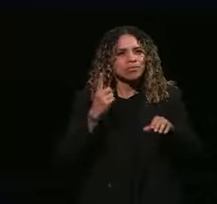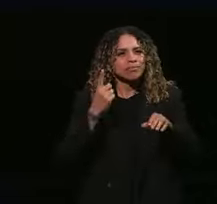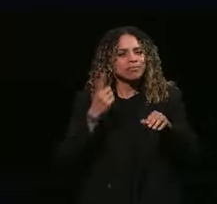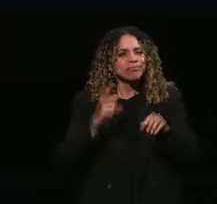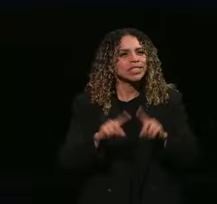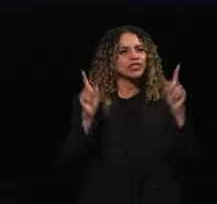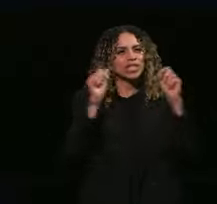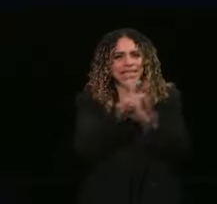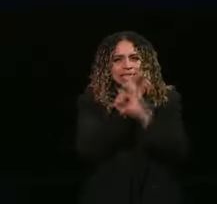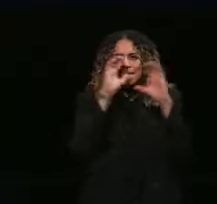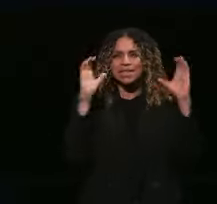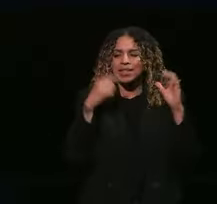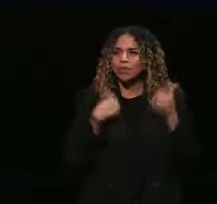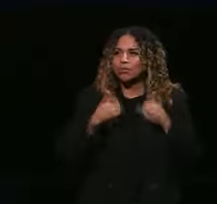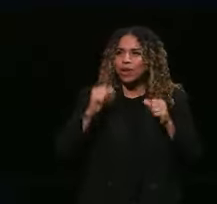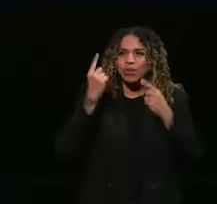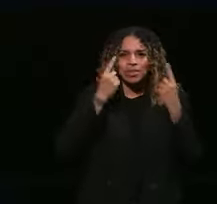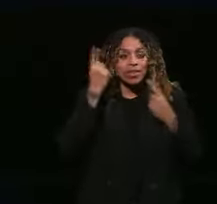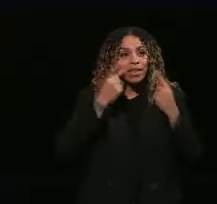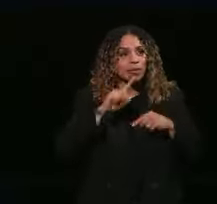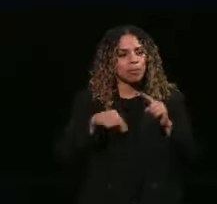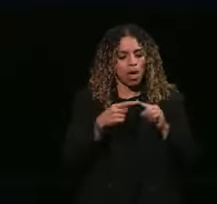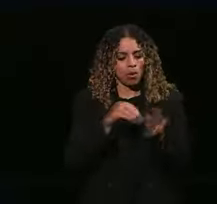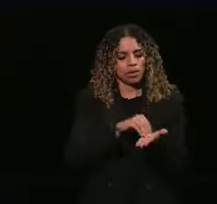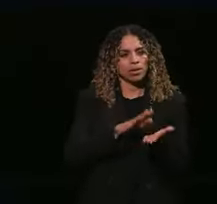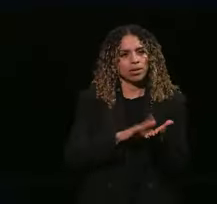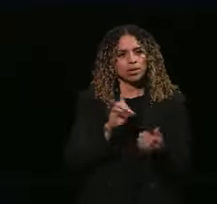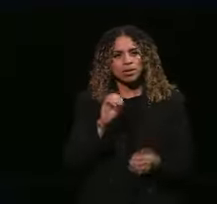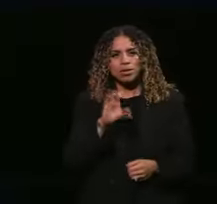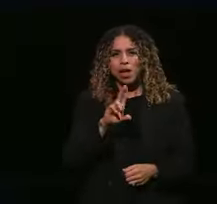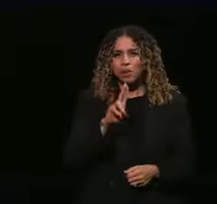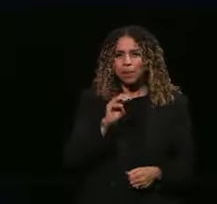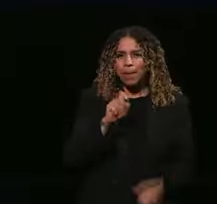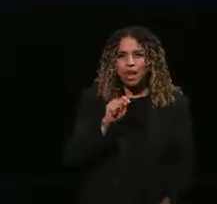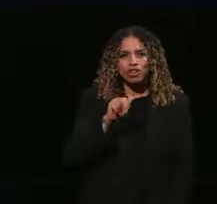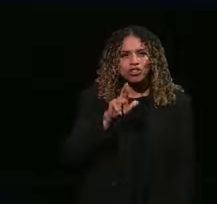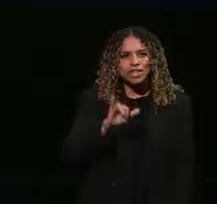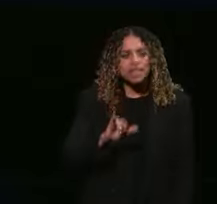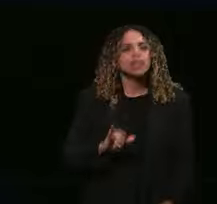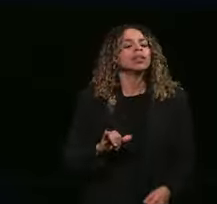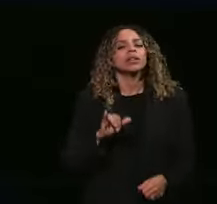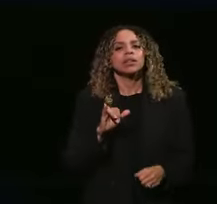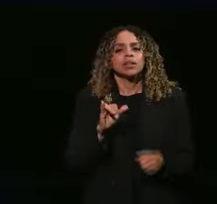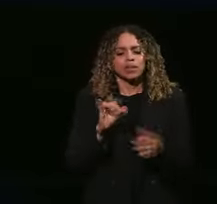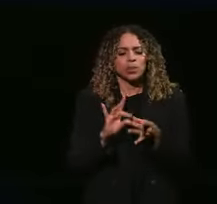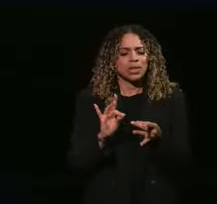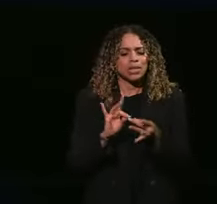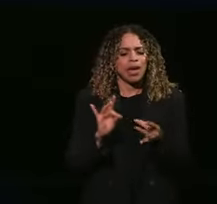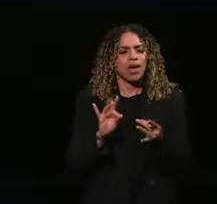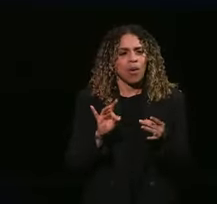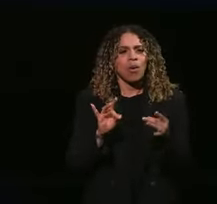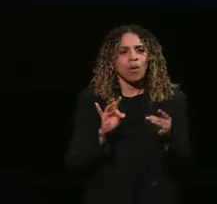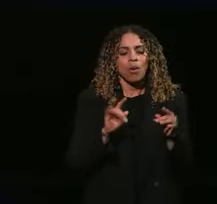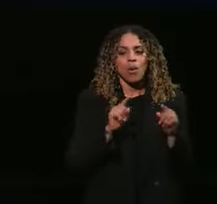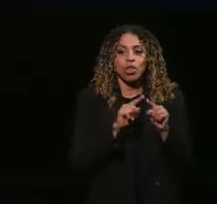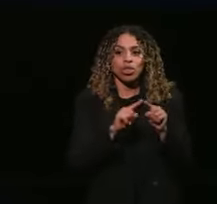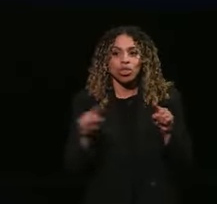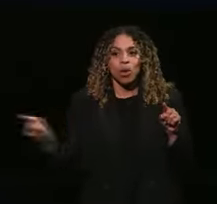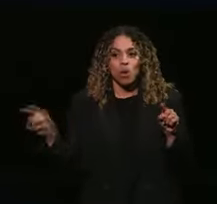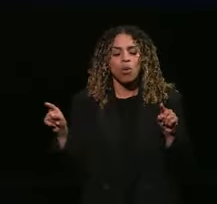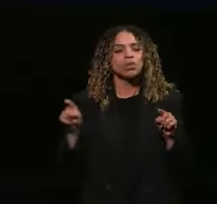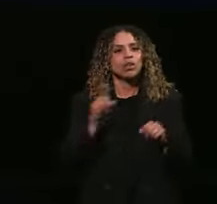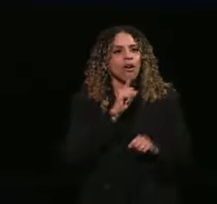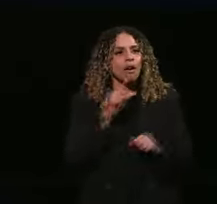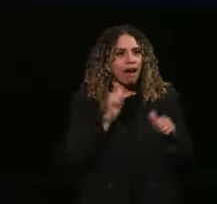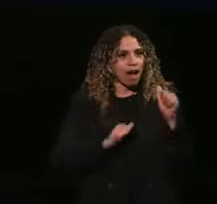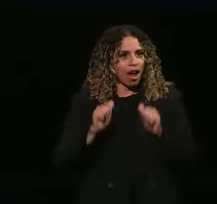about a meta documentary where we say those are actresses, those are real characters, there